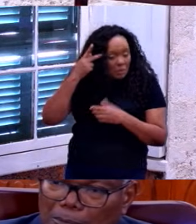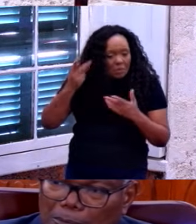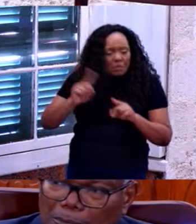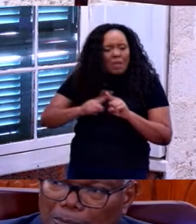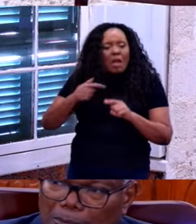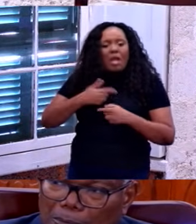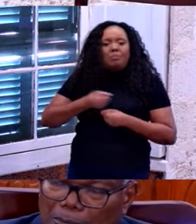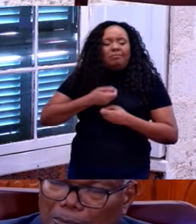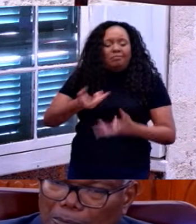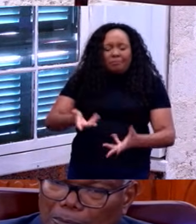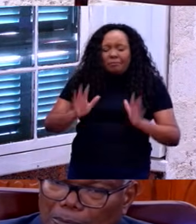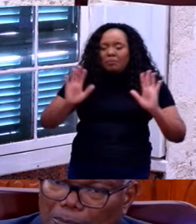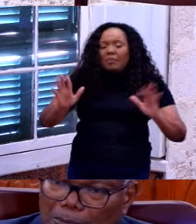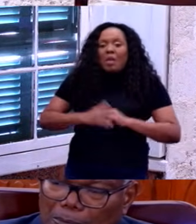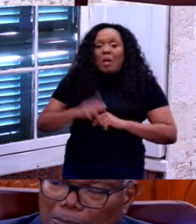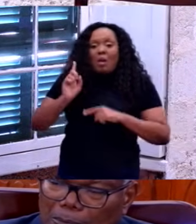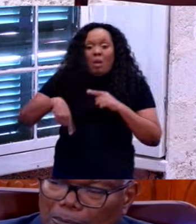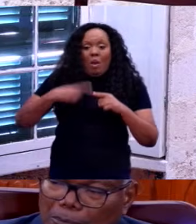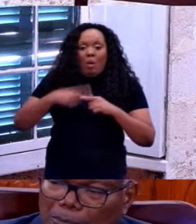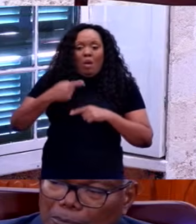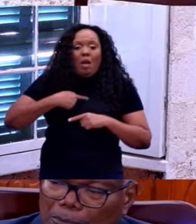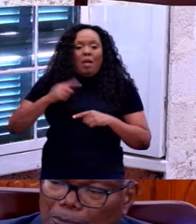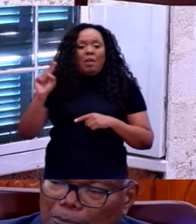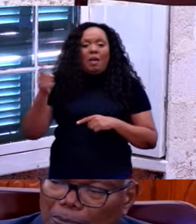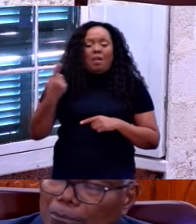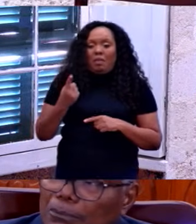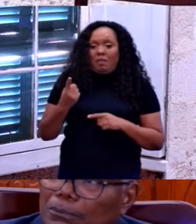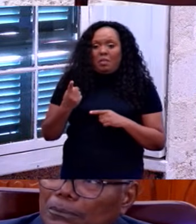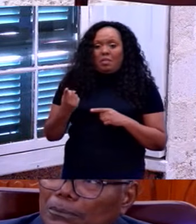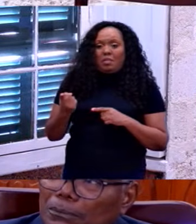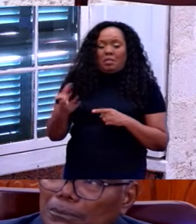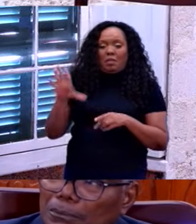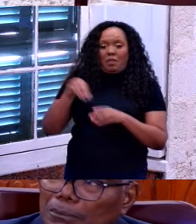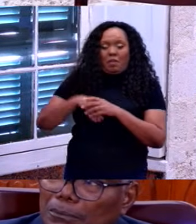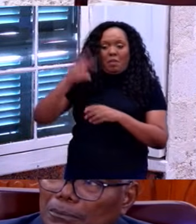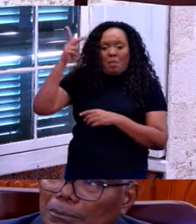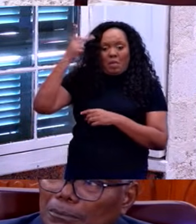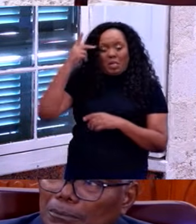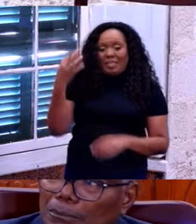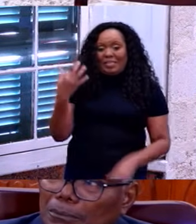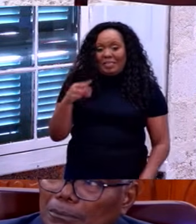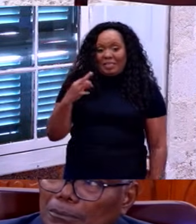that when I first ran in 1991,